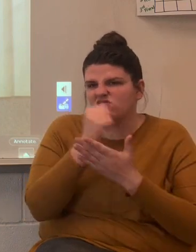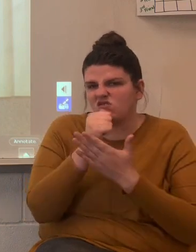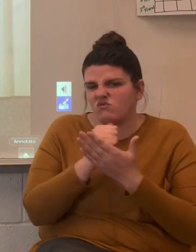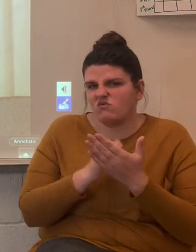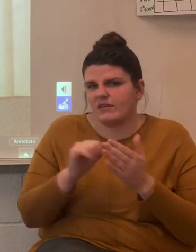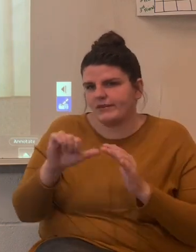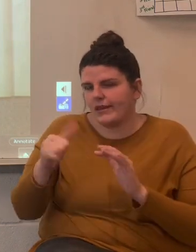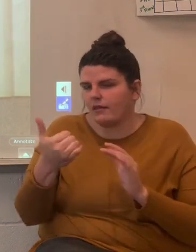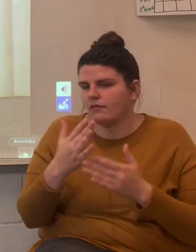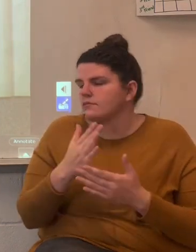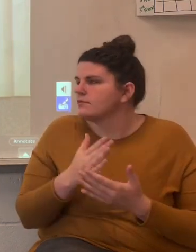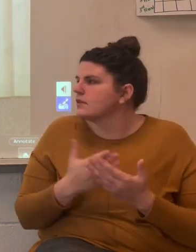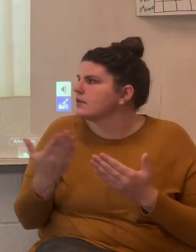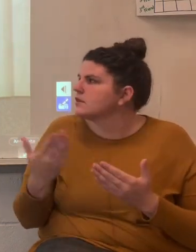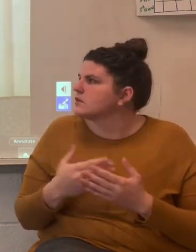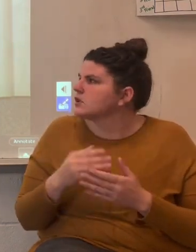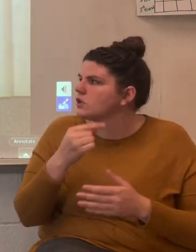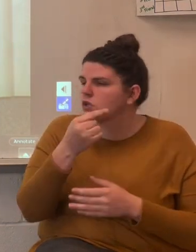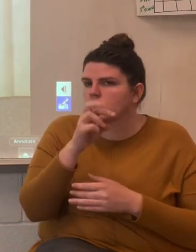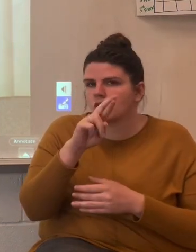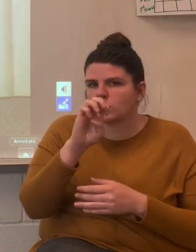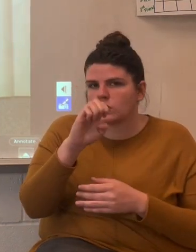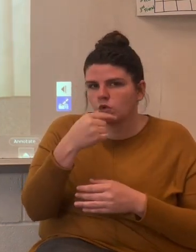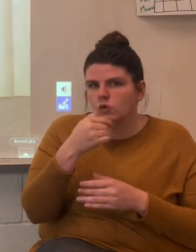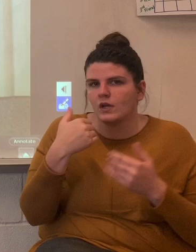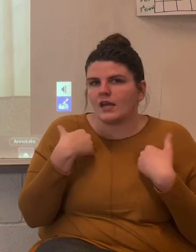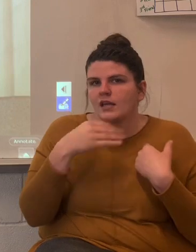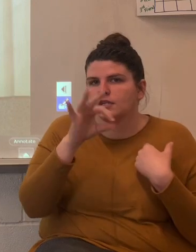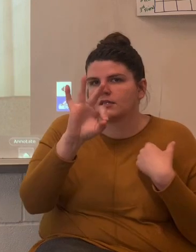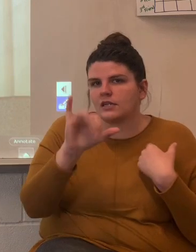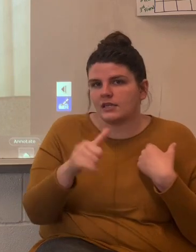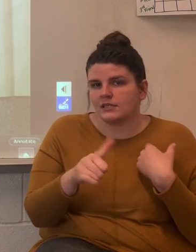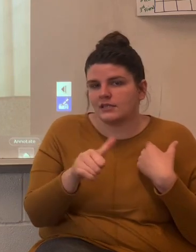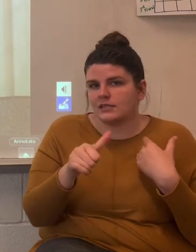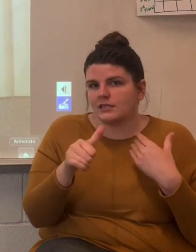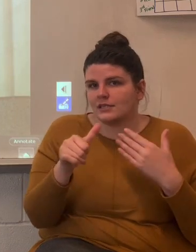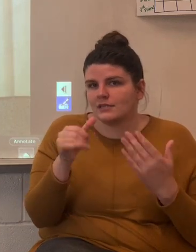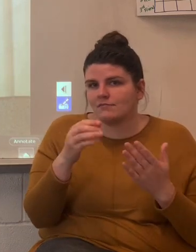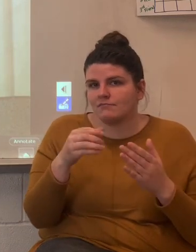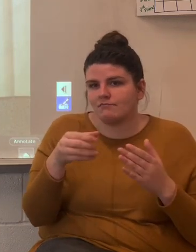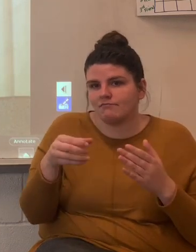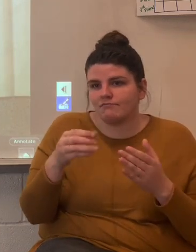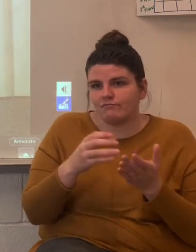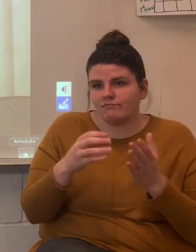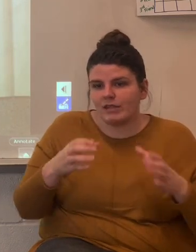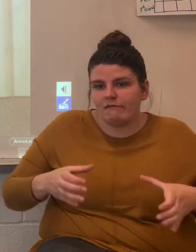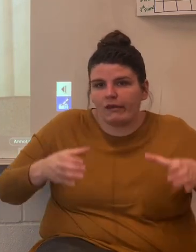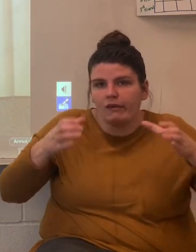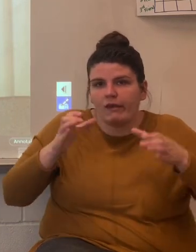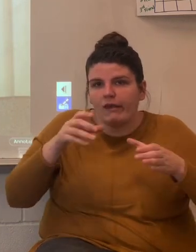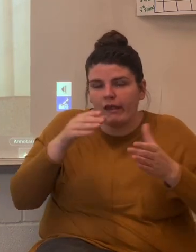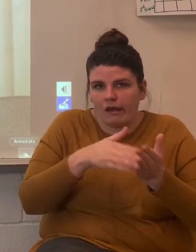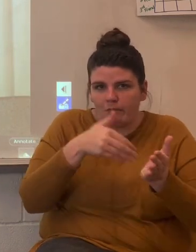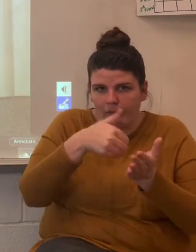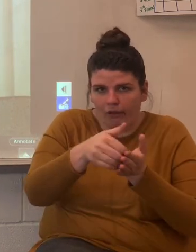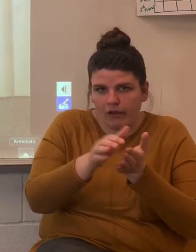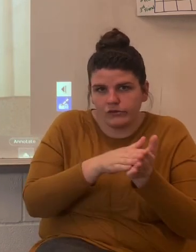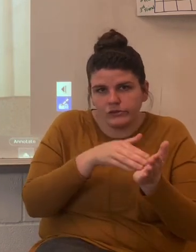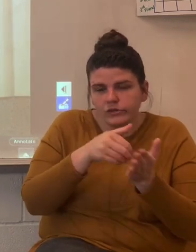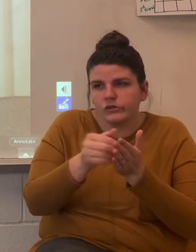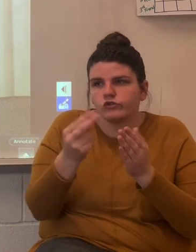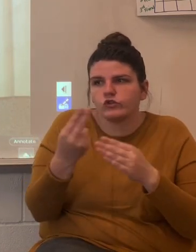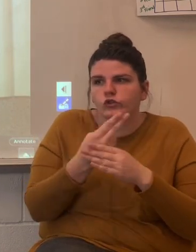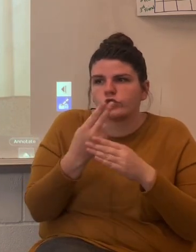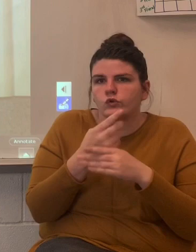right, Greg has 9/10 of a can of paint. 9/10 of a can of paint. He used 1/3